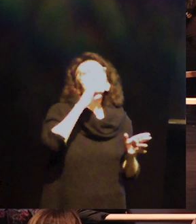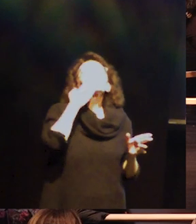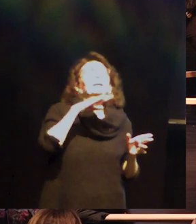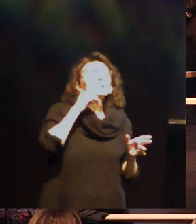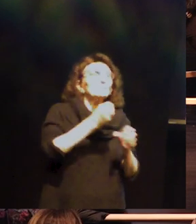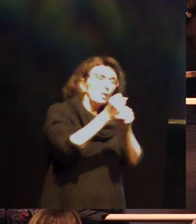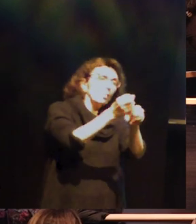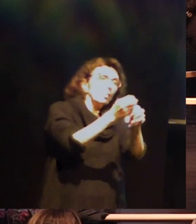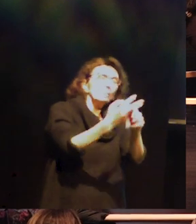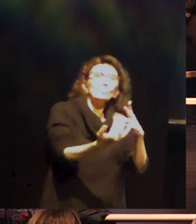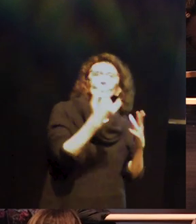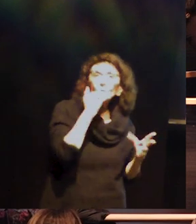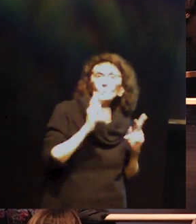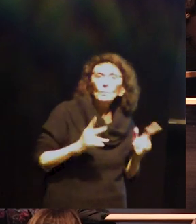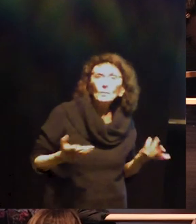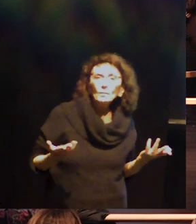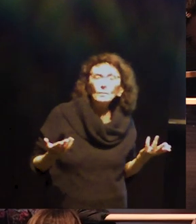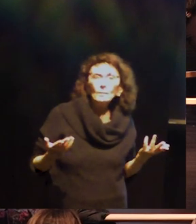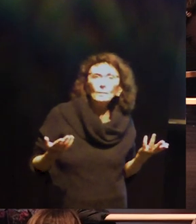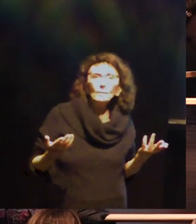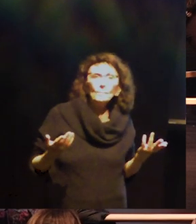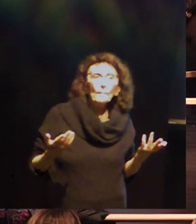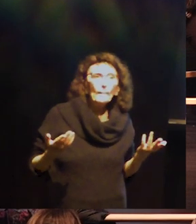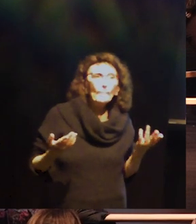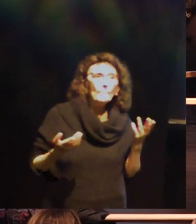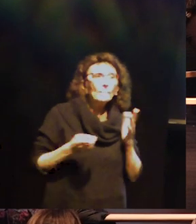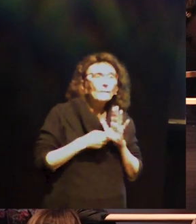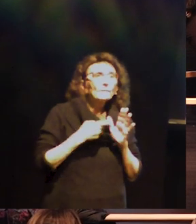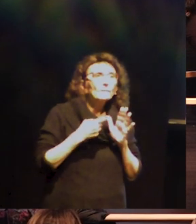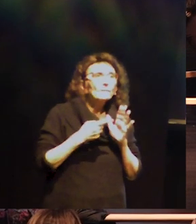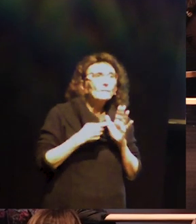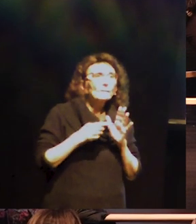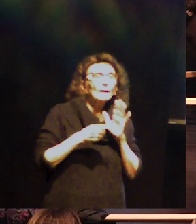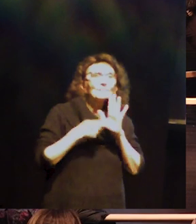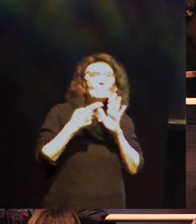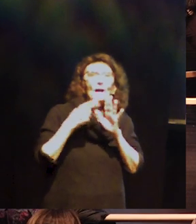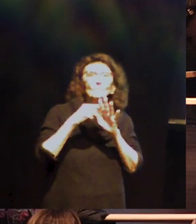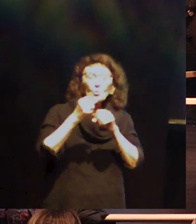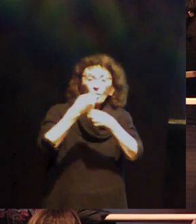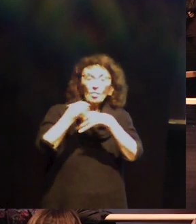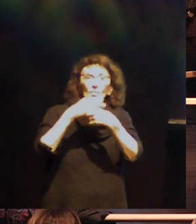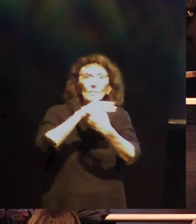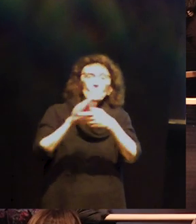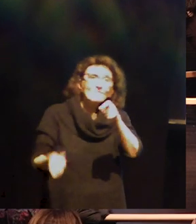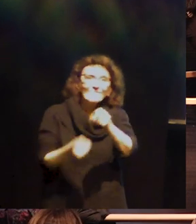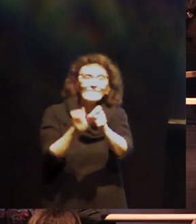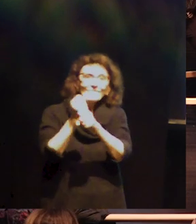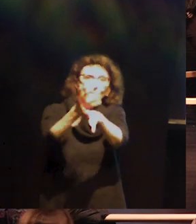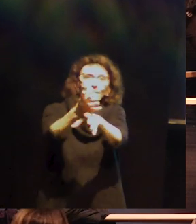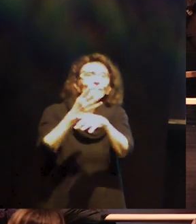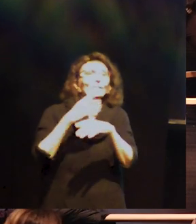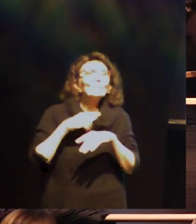wrong people, right? And sometimes we give it back to the people who gave it to us. Right. So I like that.